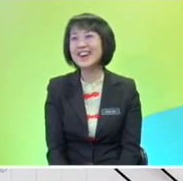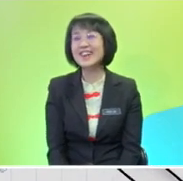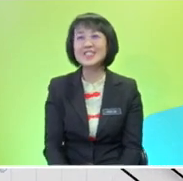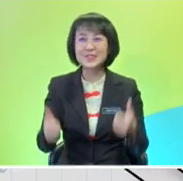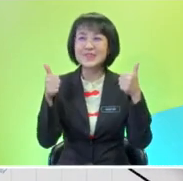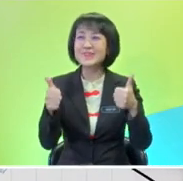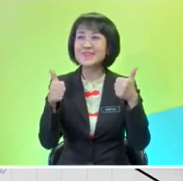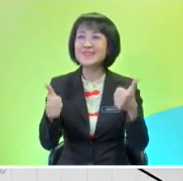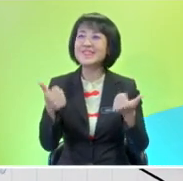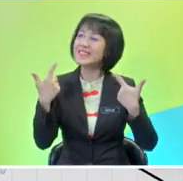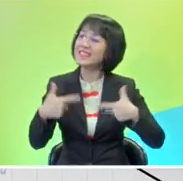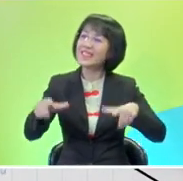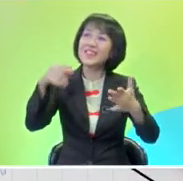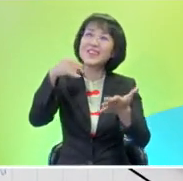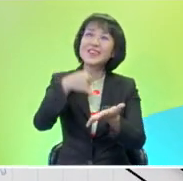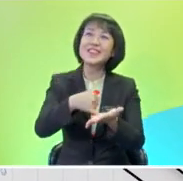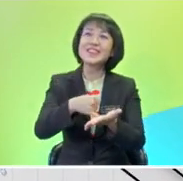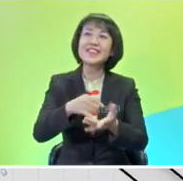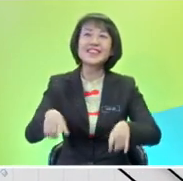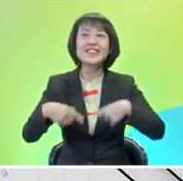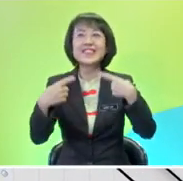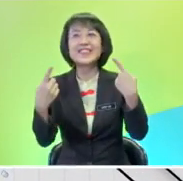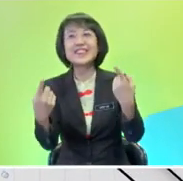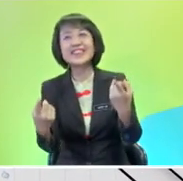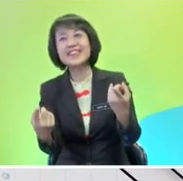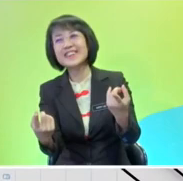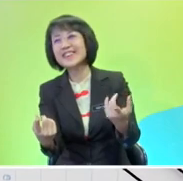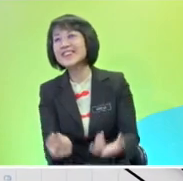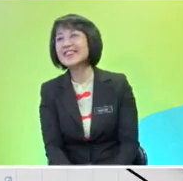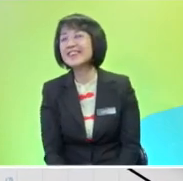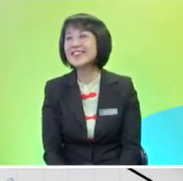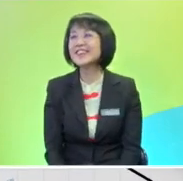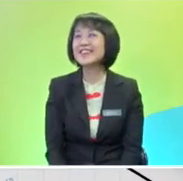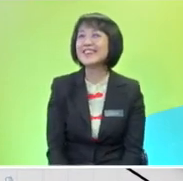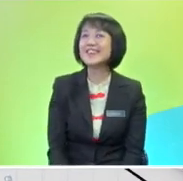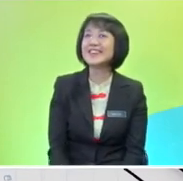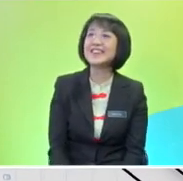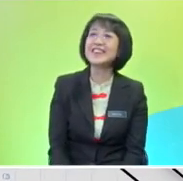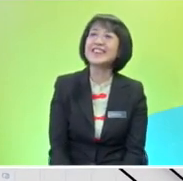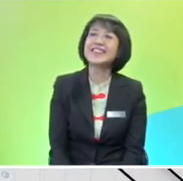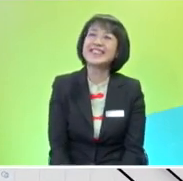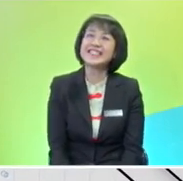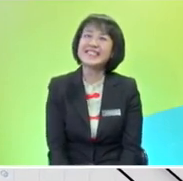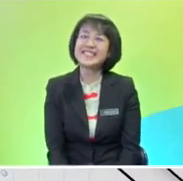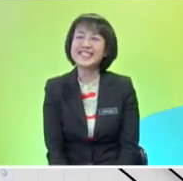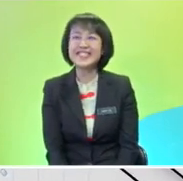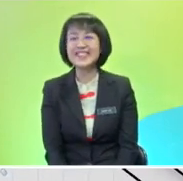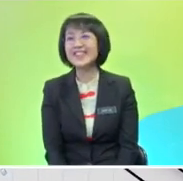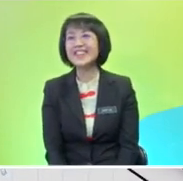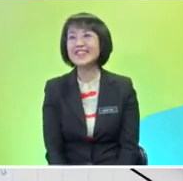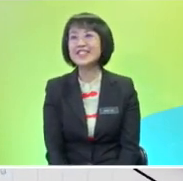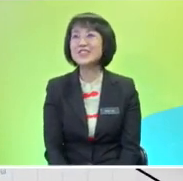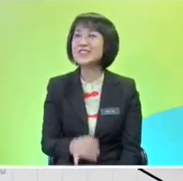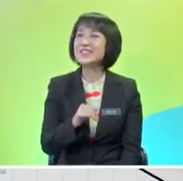go, let it go. Turn away and snap the door. I don't